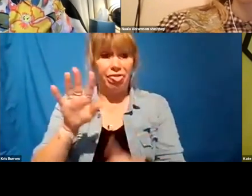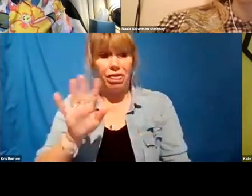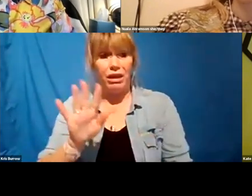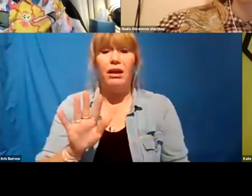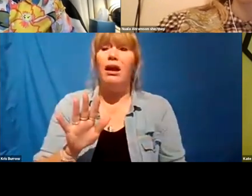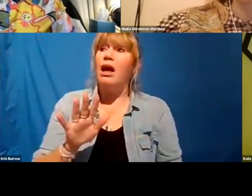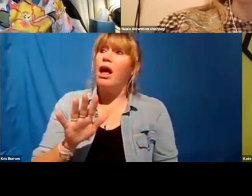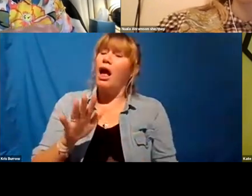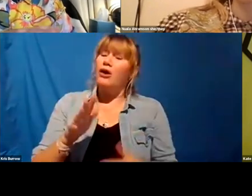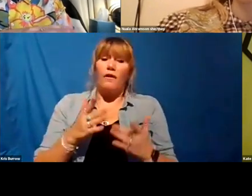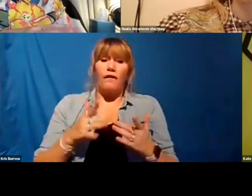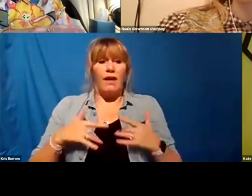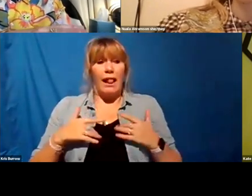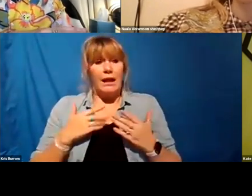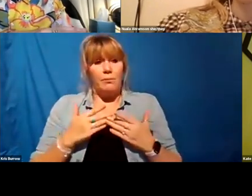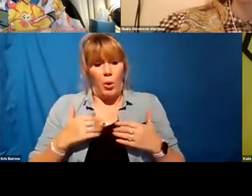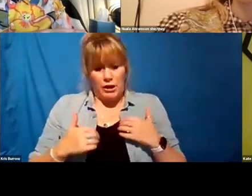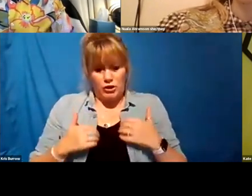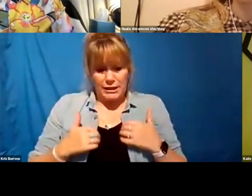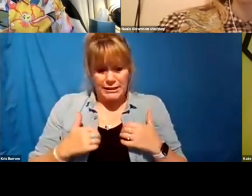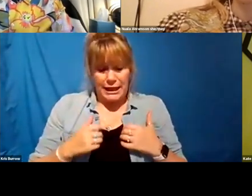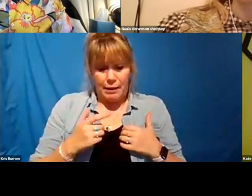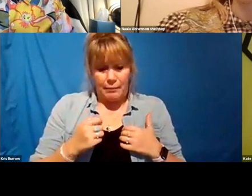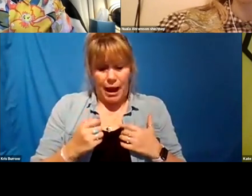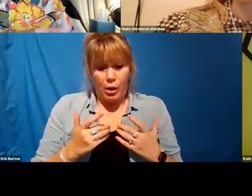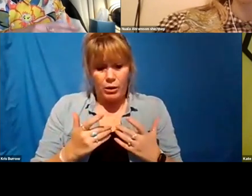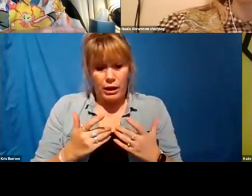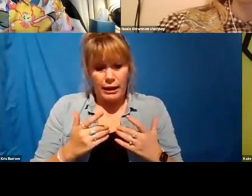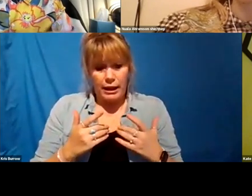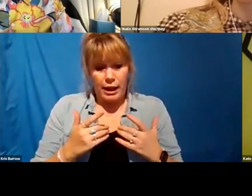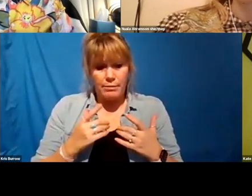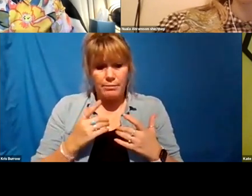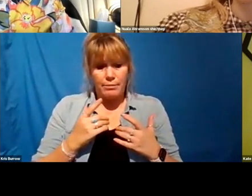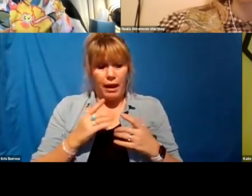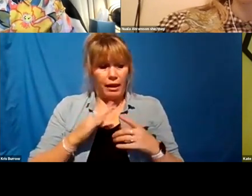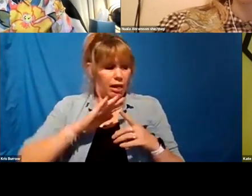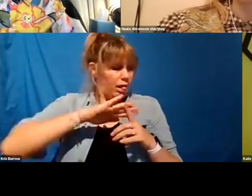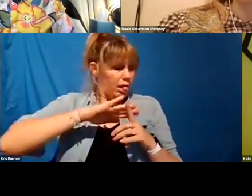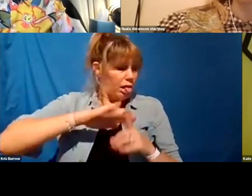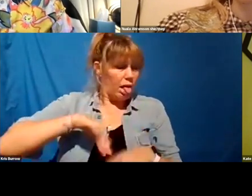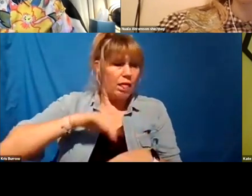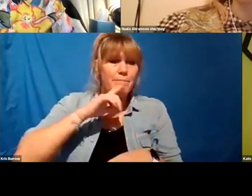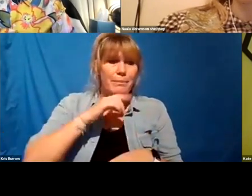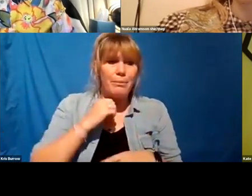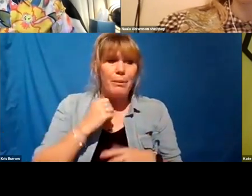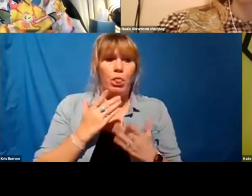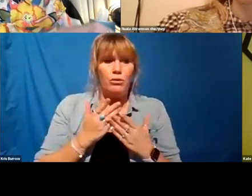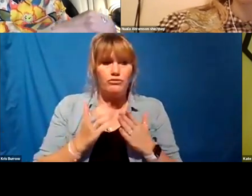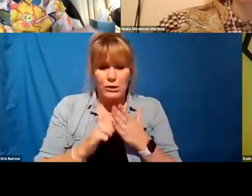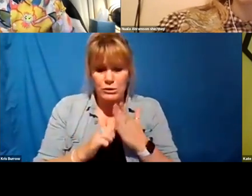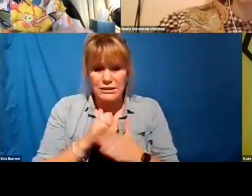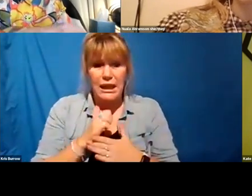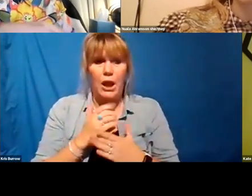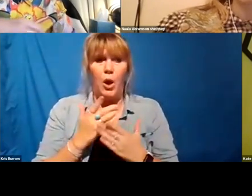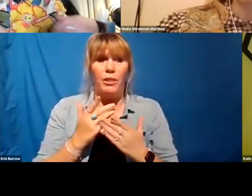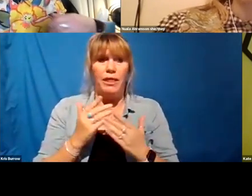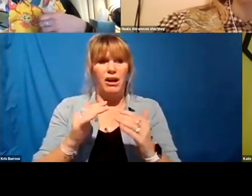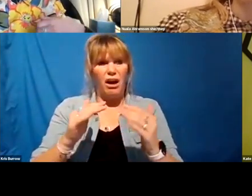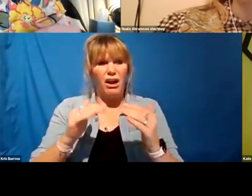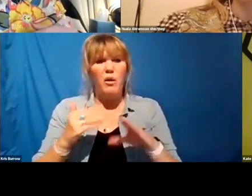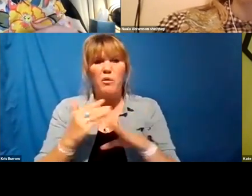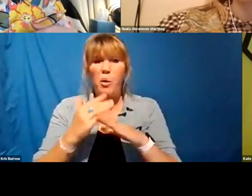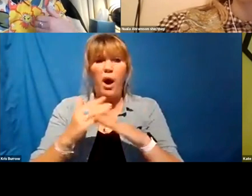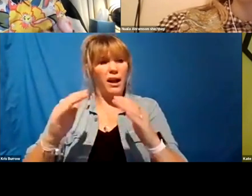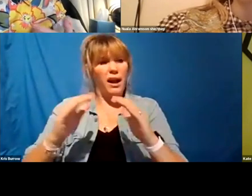almost that sort of, let's keep the people down who've got the real skills, who tend to be the more working class people, you know, and